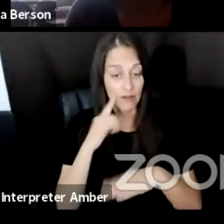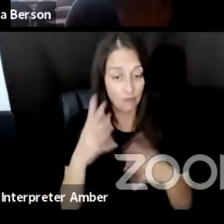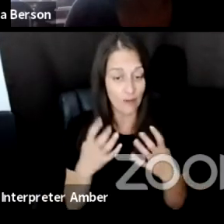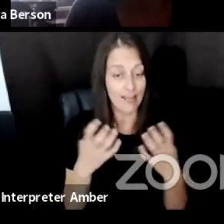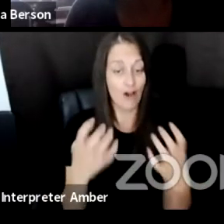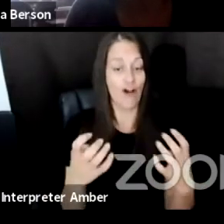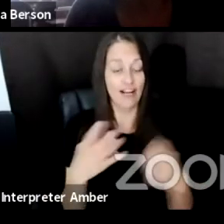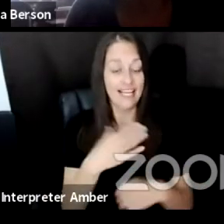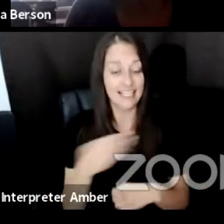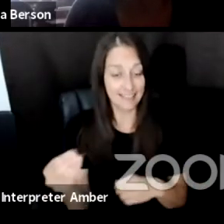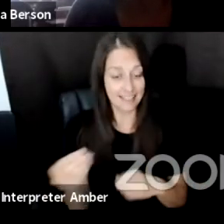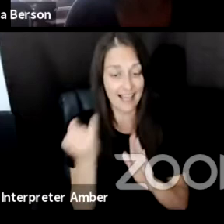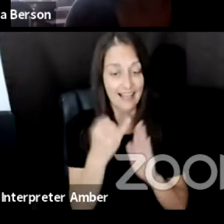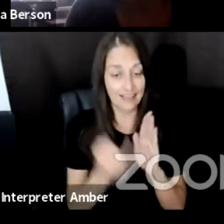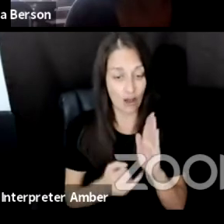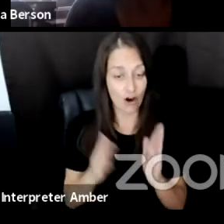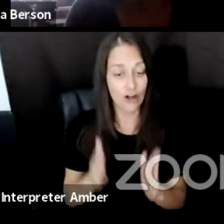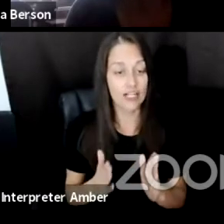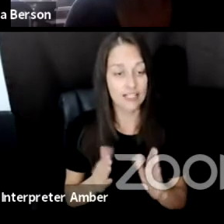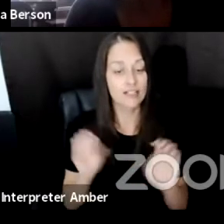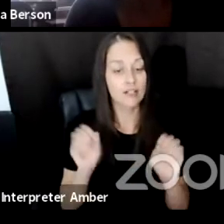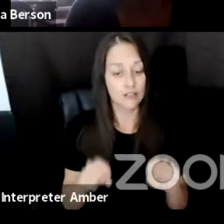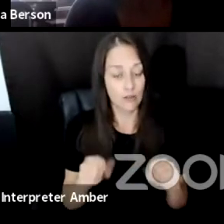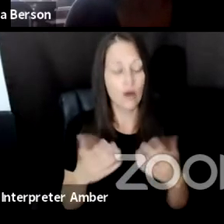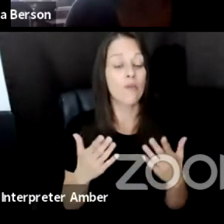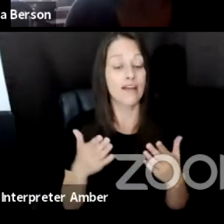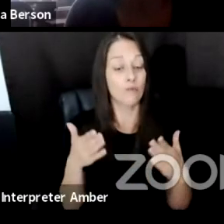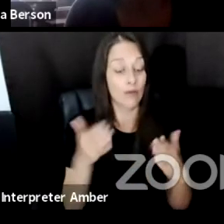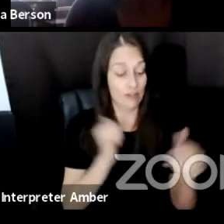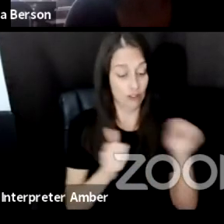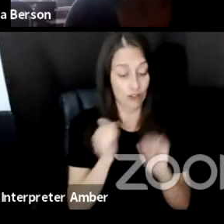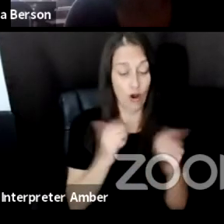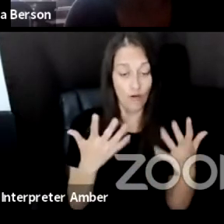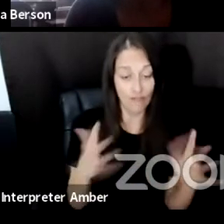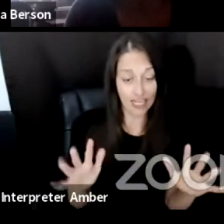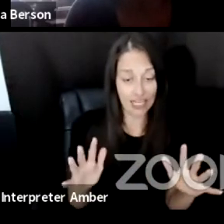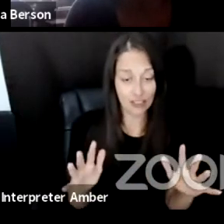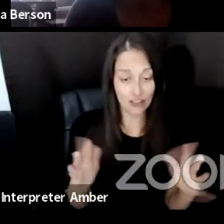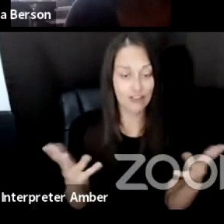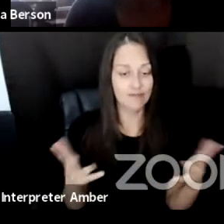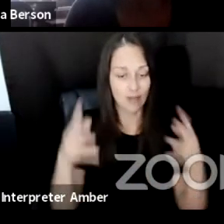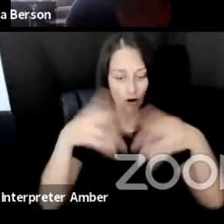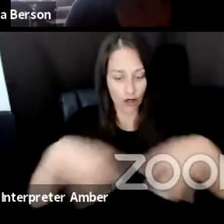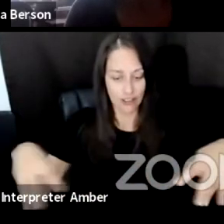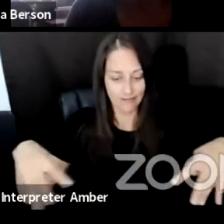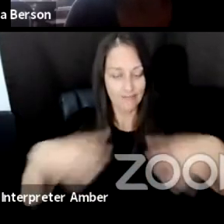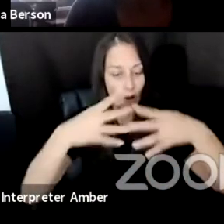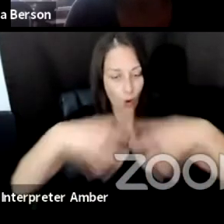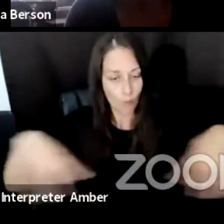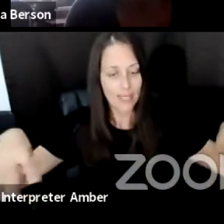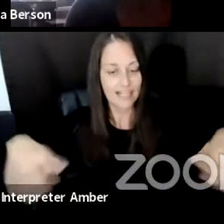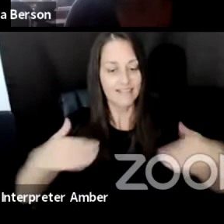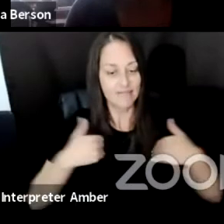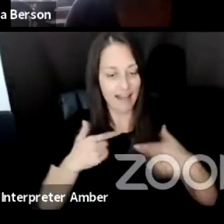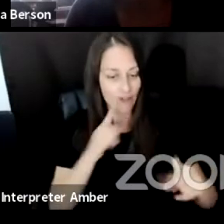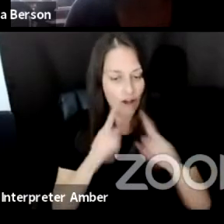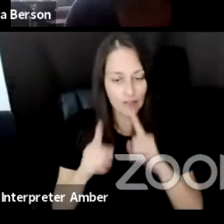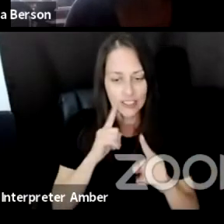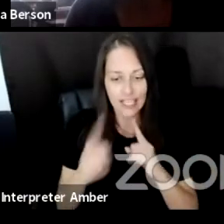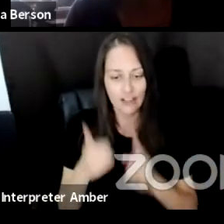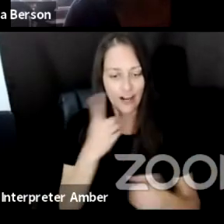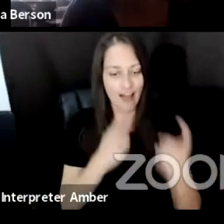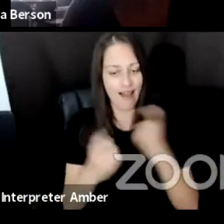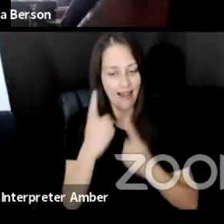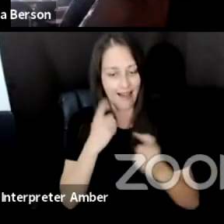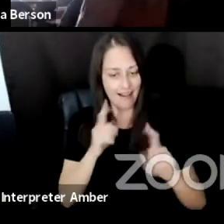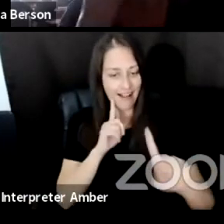artist so that there can be that direct interaction. And I think I totally agree, Roxanne, that needs to happen.